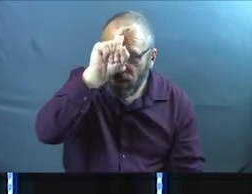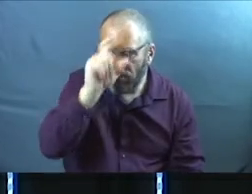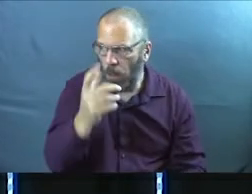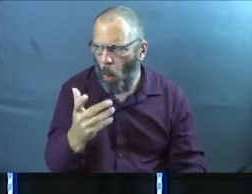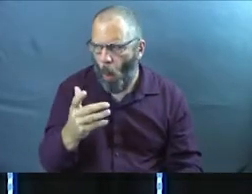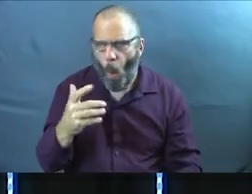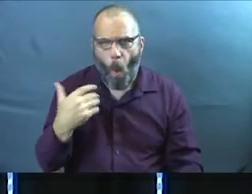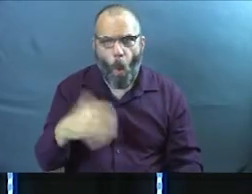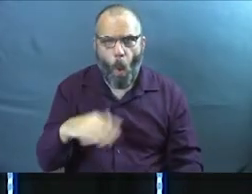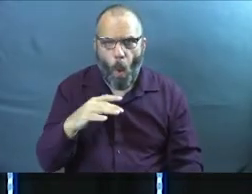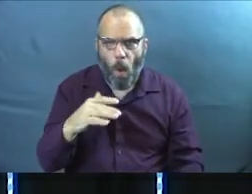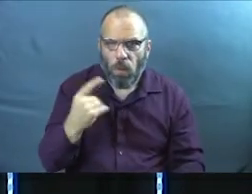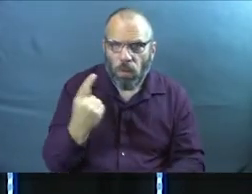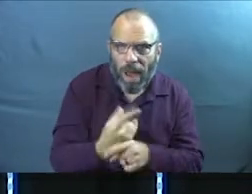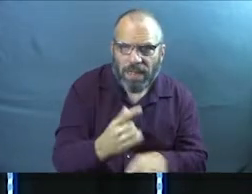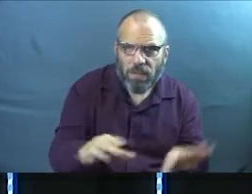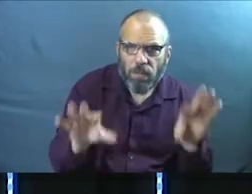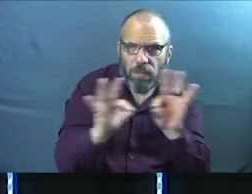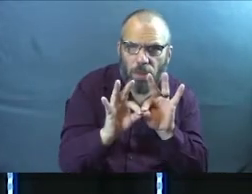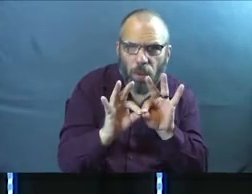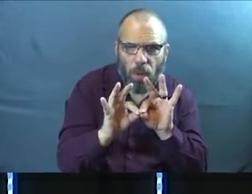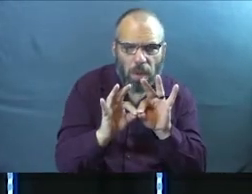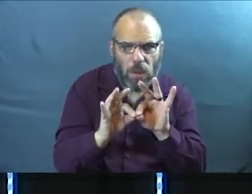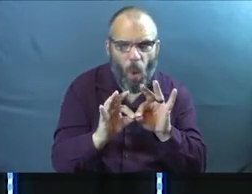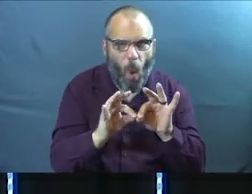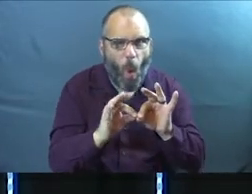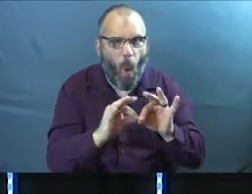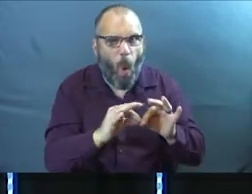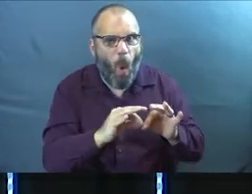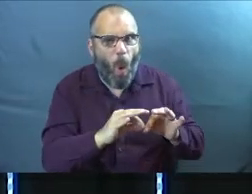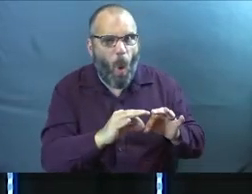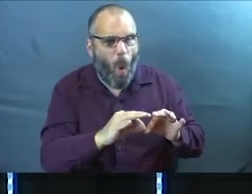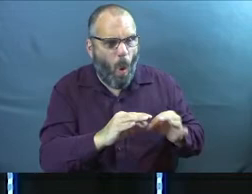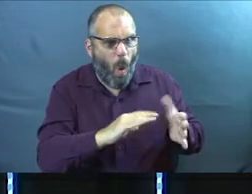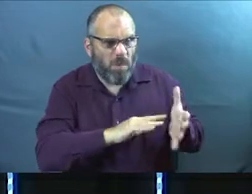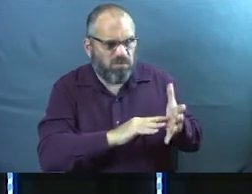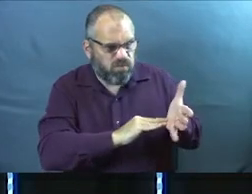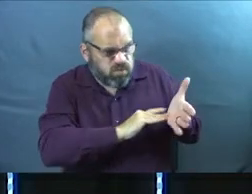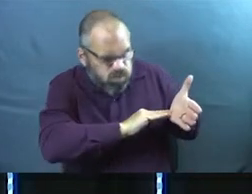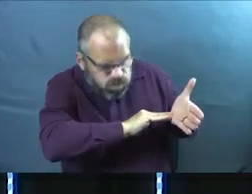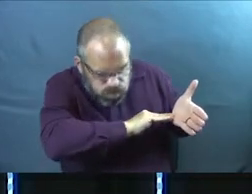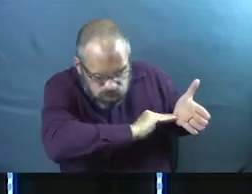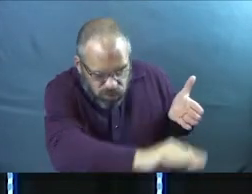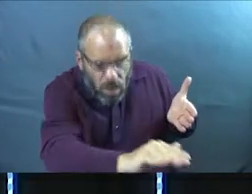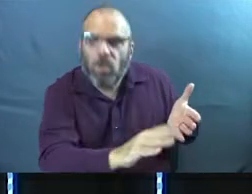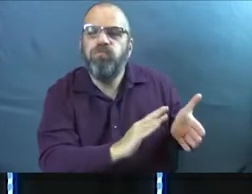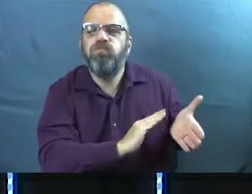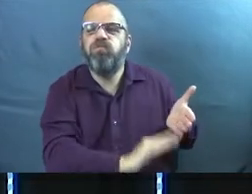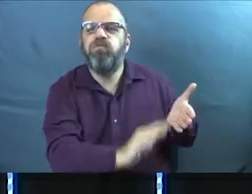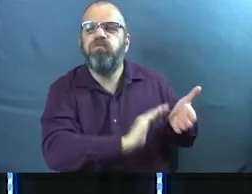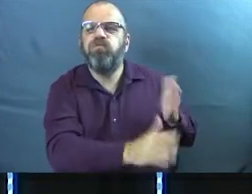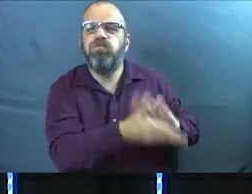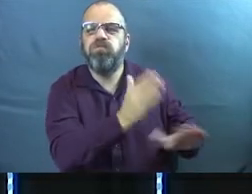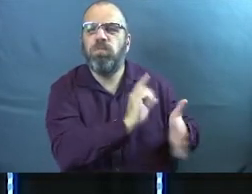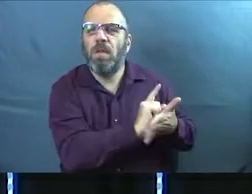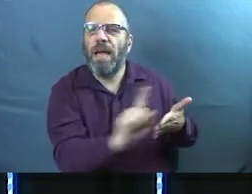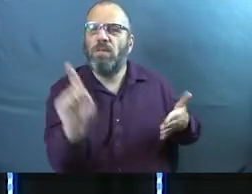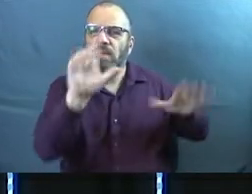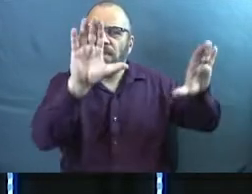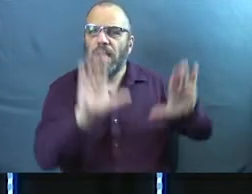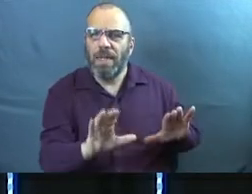of a big deal, right? Lot to forgive. It's a big thing. So he forgives them last